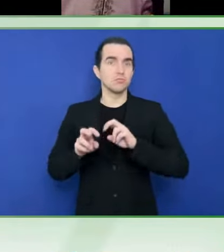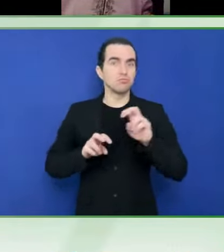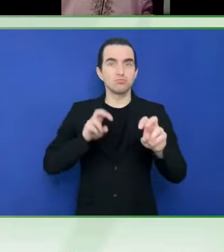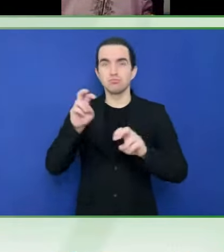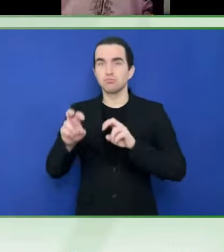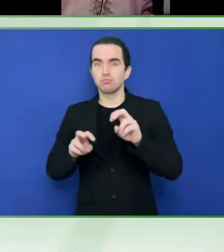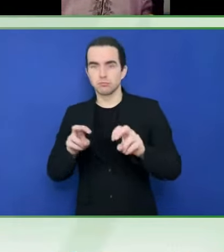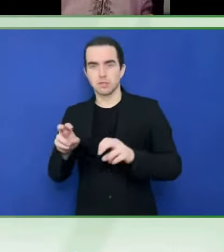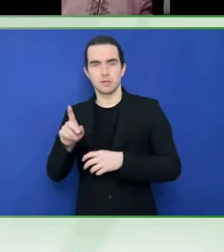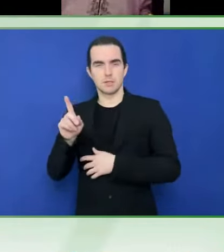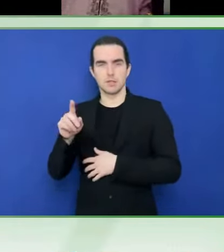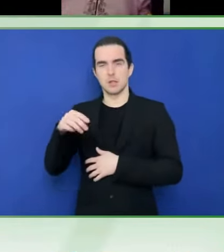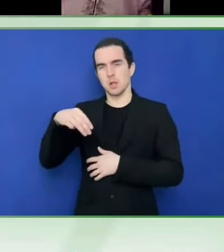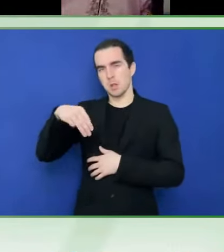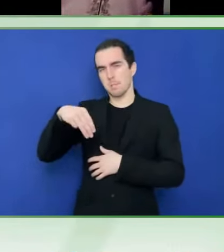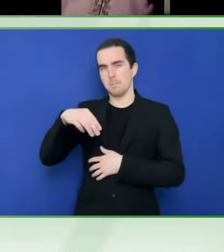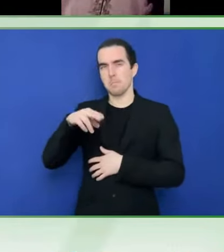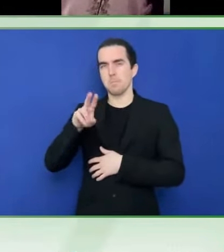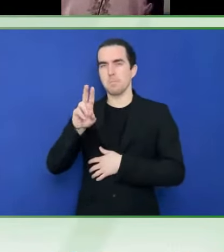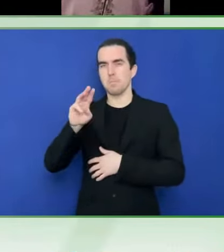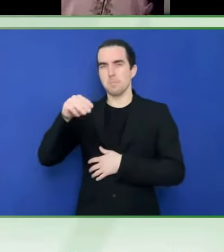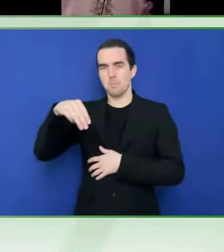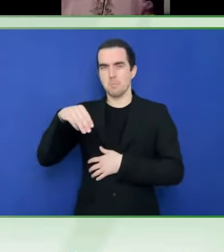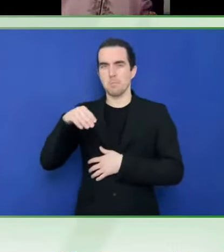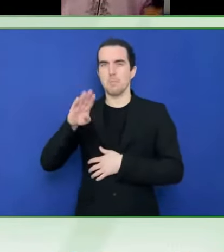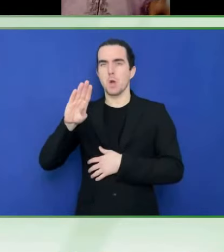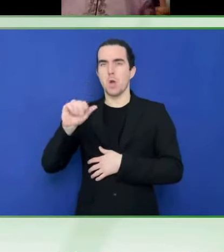the bus station? Because